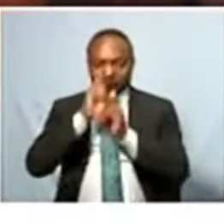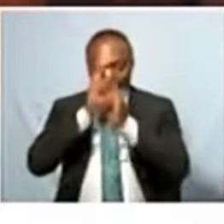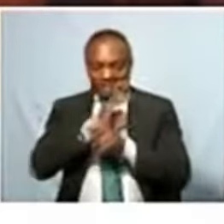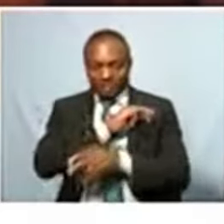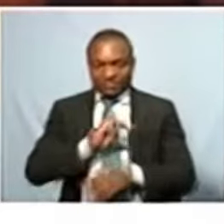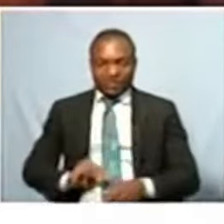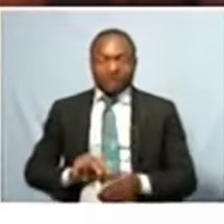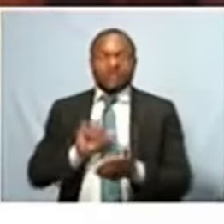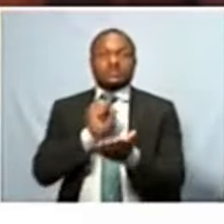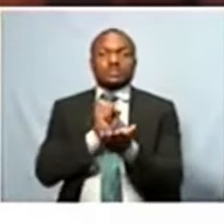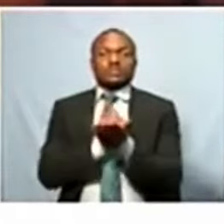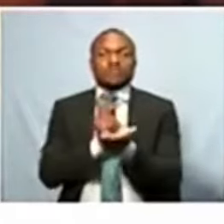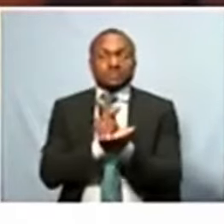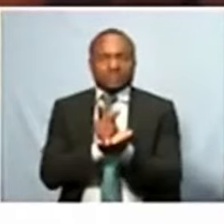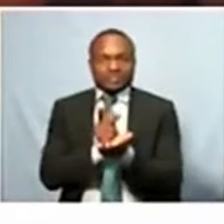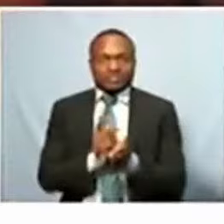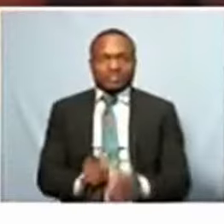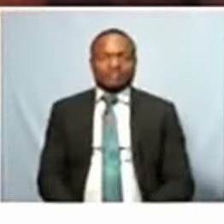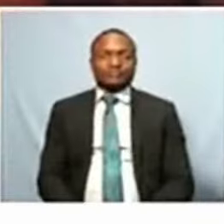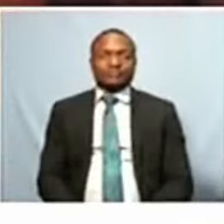for Shesheke.